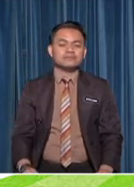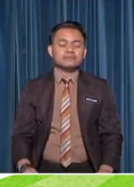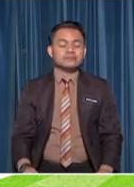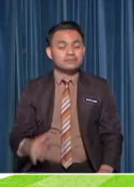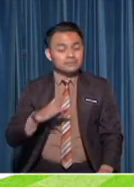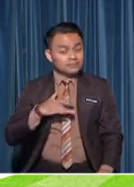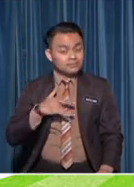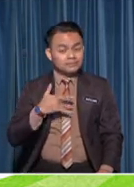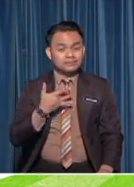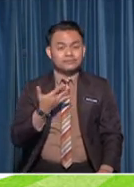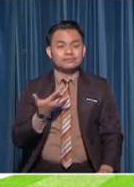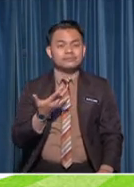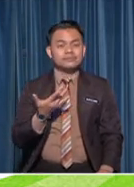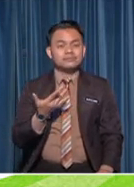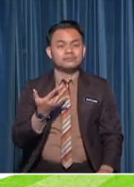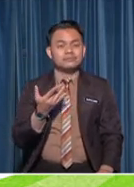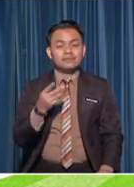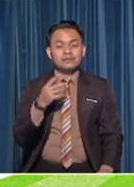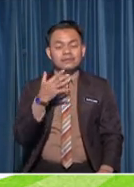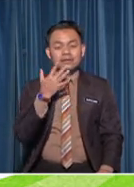the sense of taste,